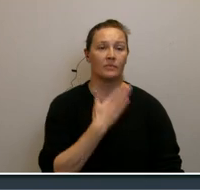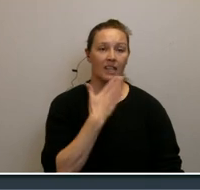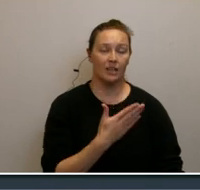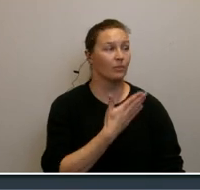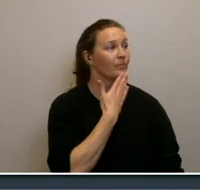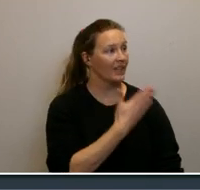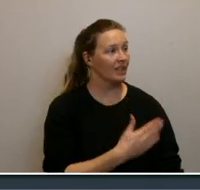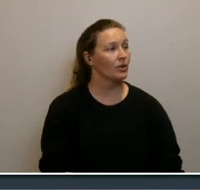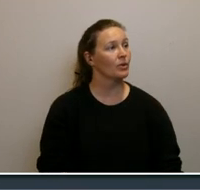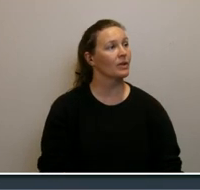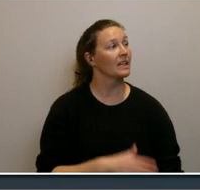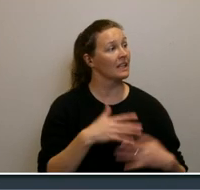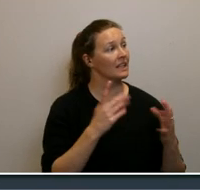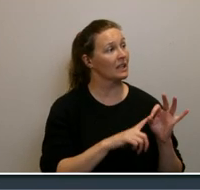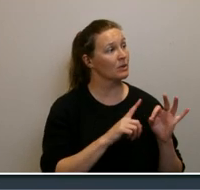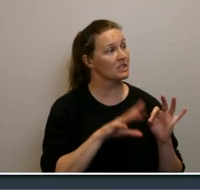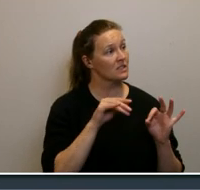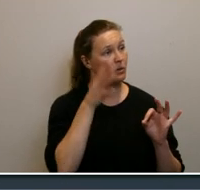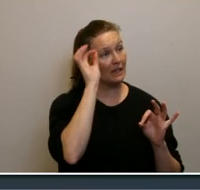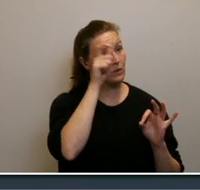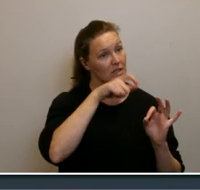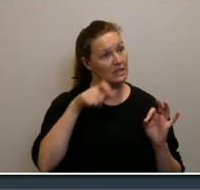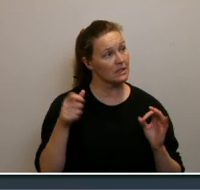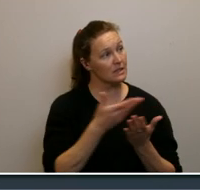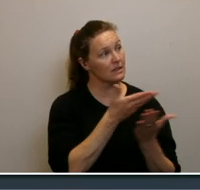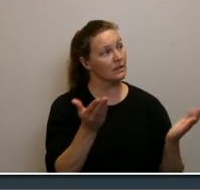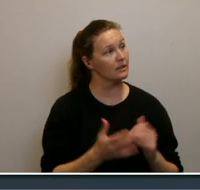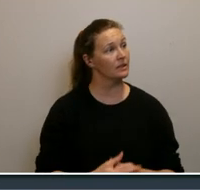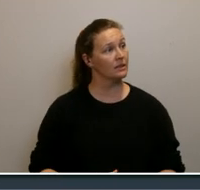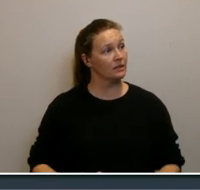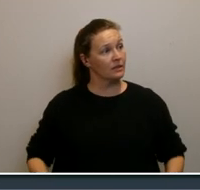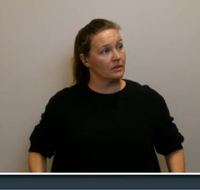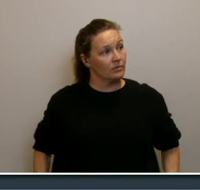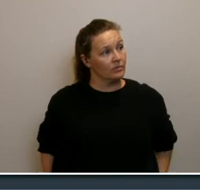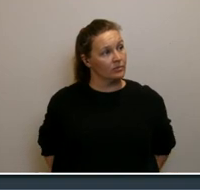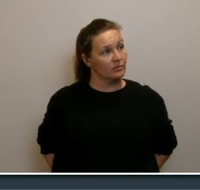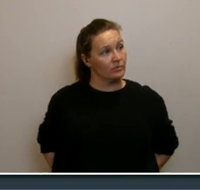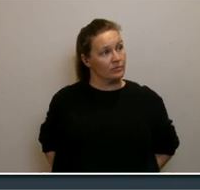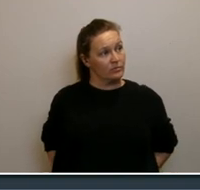Thank you, Susan. Do we have any questions from councillors?